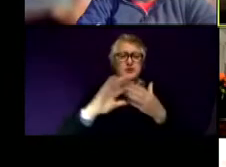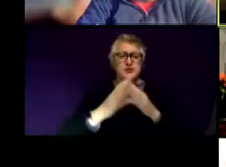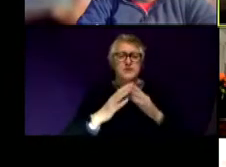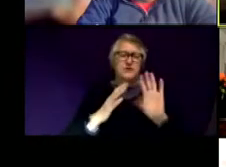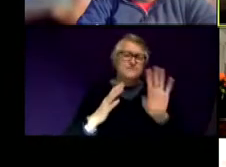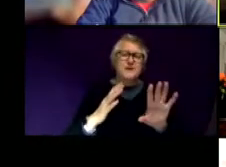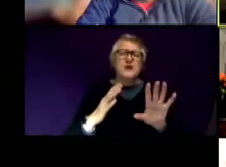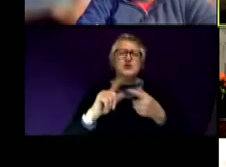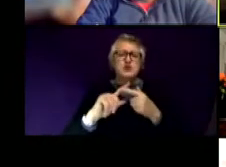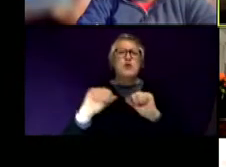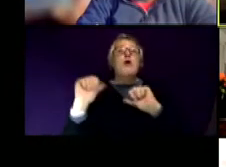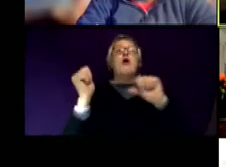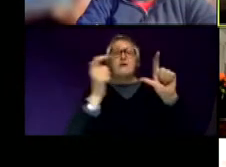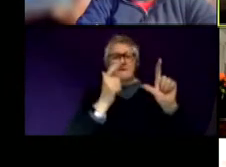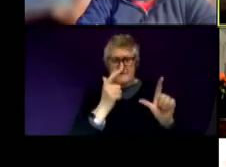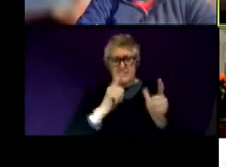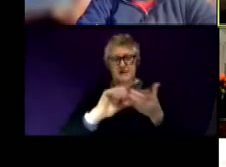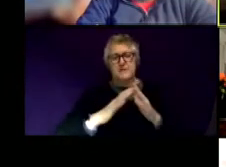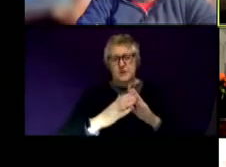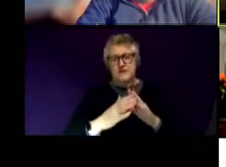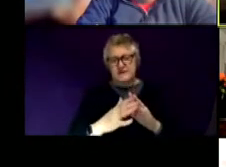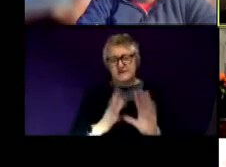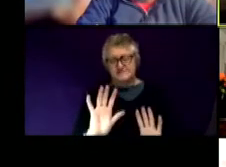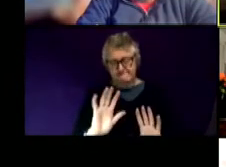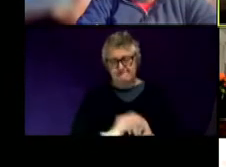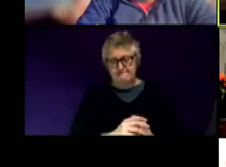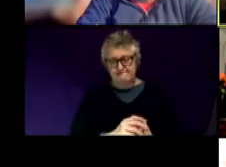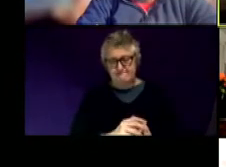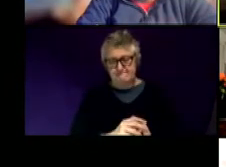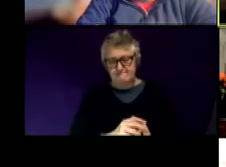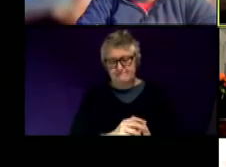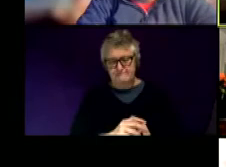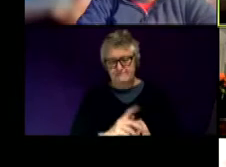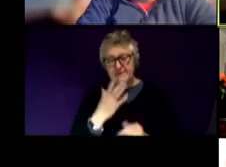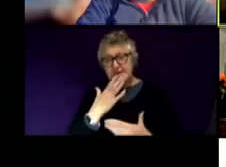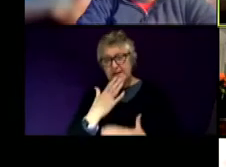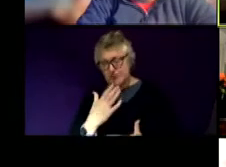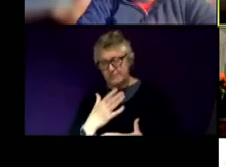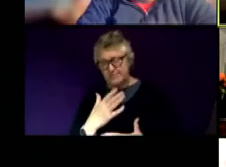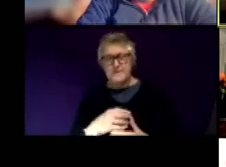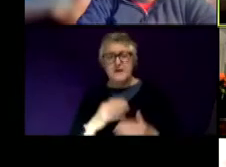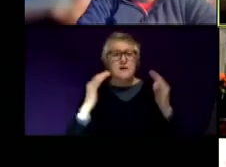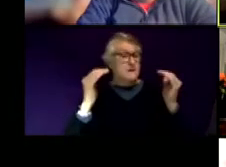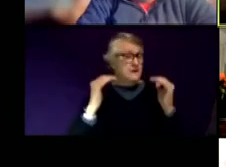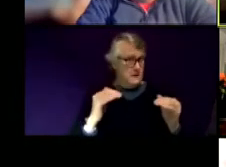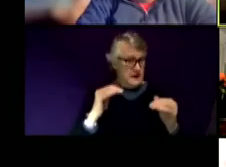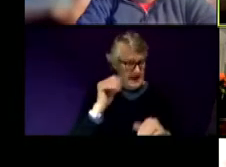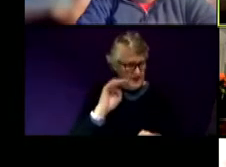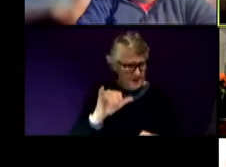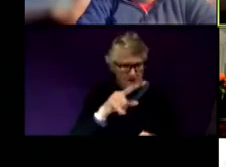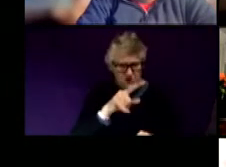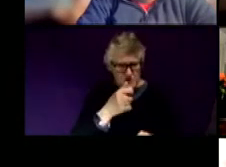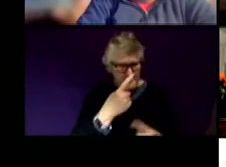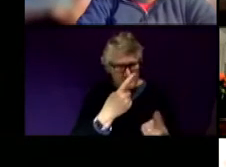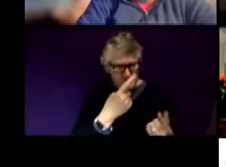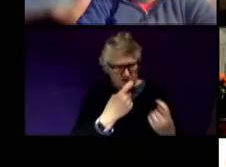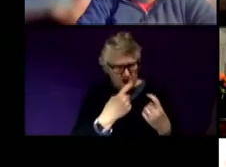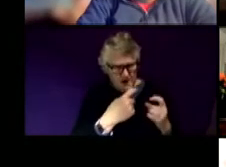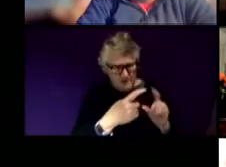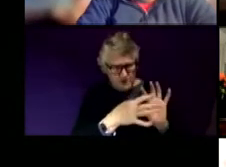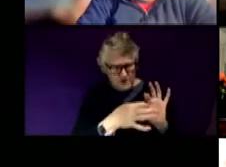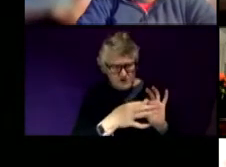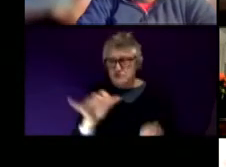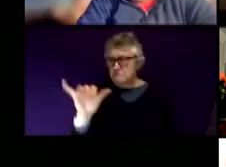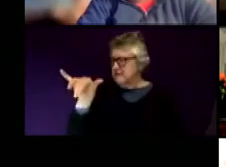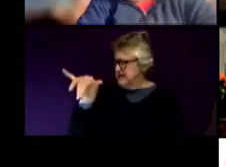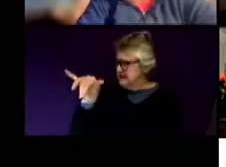it. I want to move on to Amy. Did you have a comment or question? Yes, I sure did.